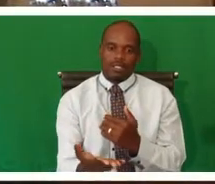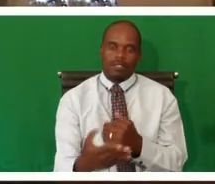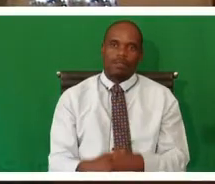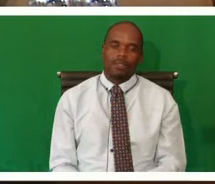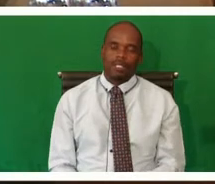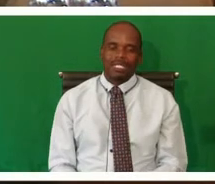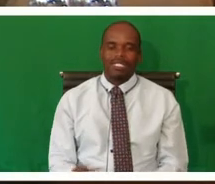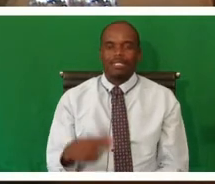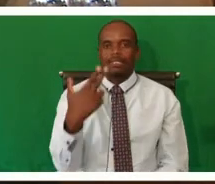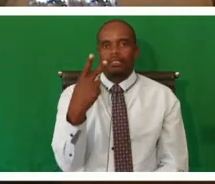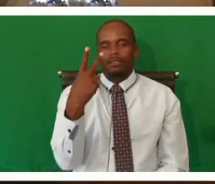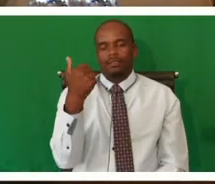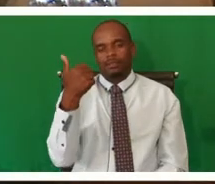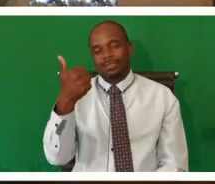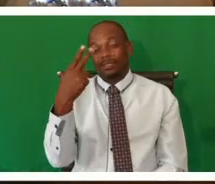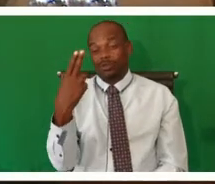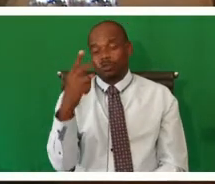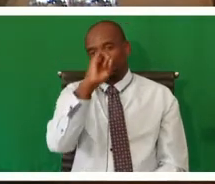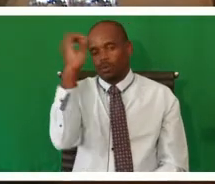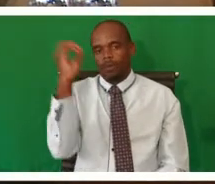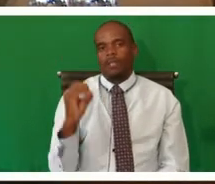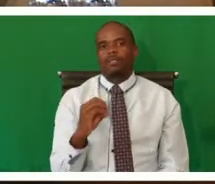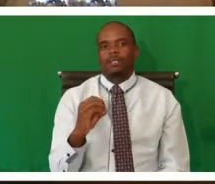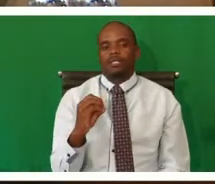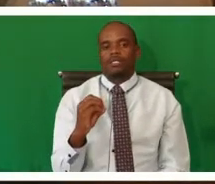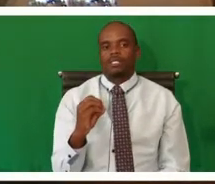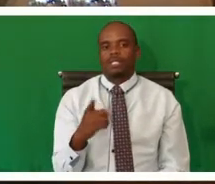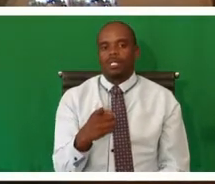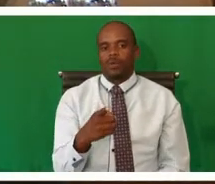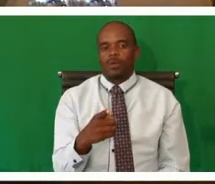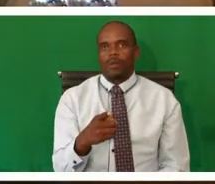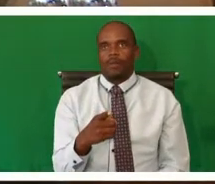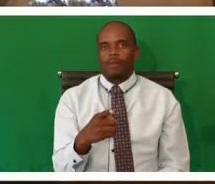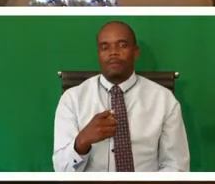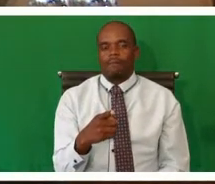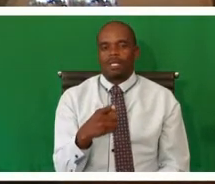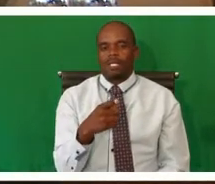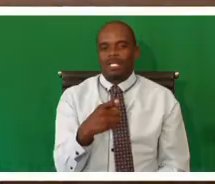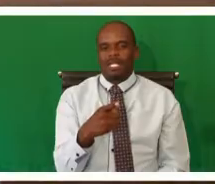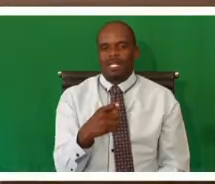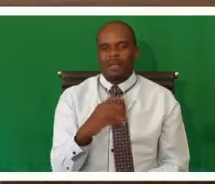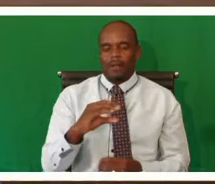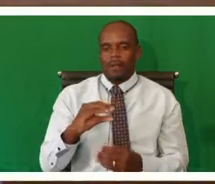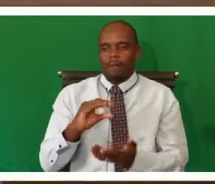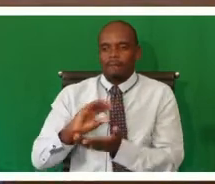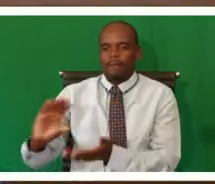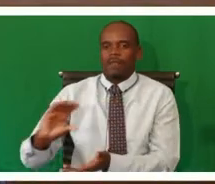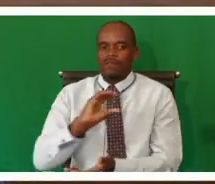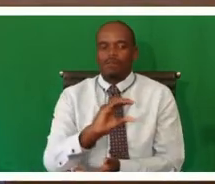62% of the enterprises that benefited were black owned,